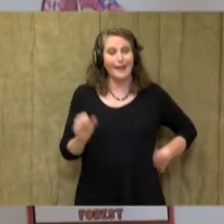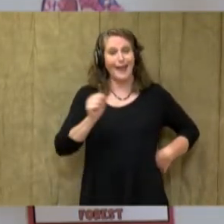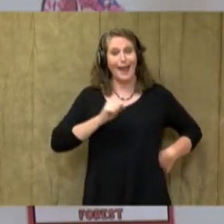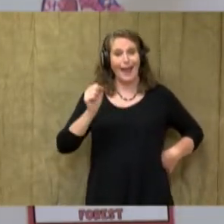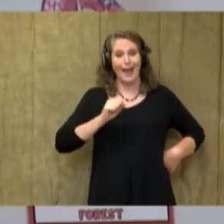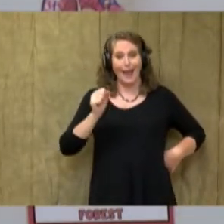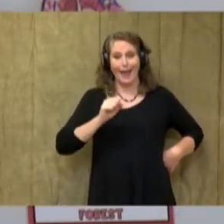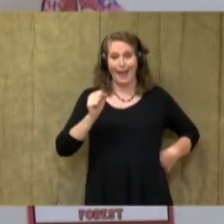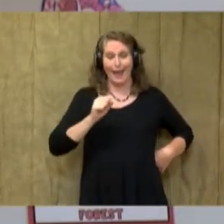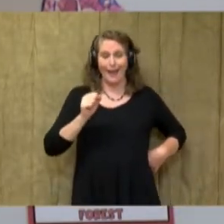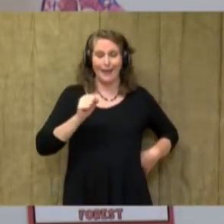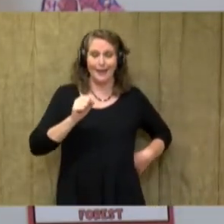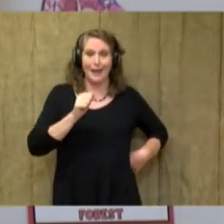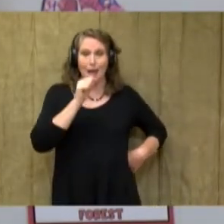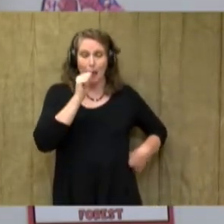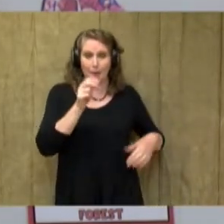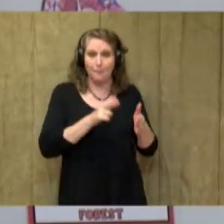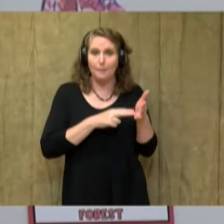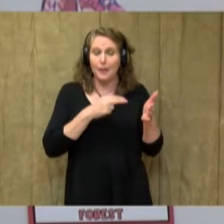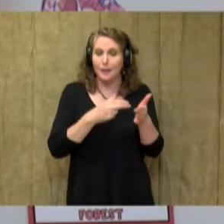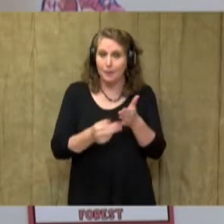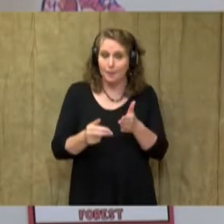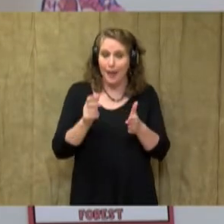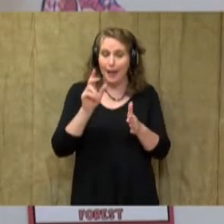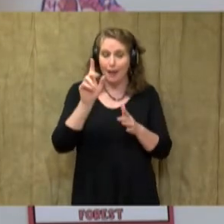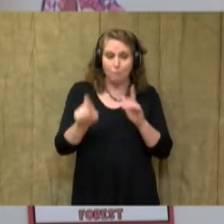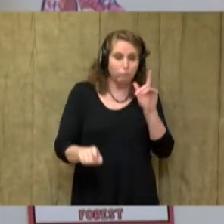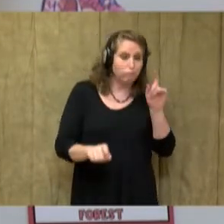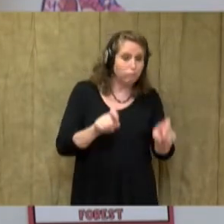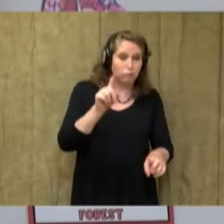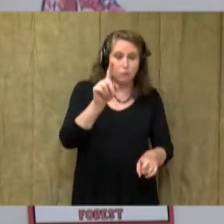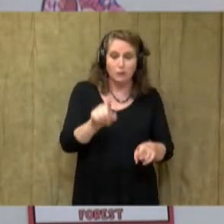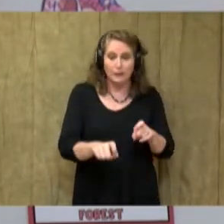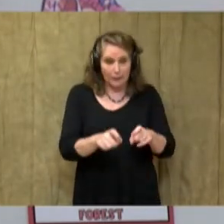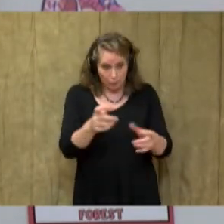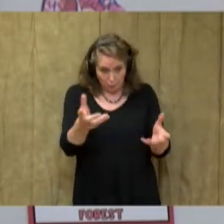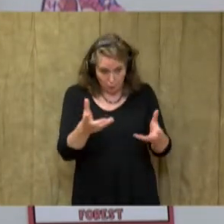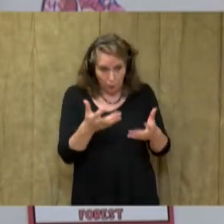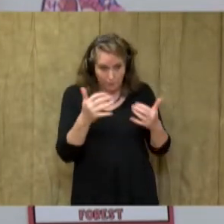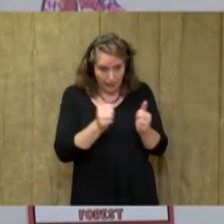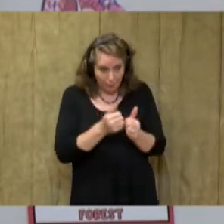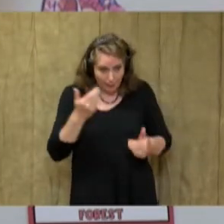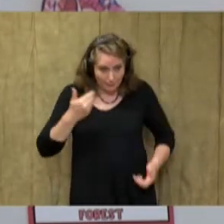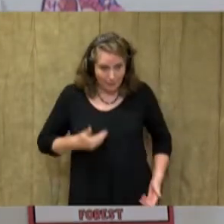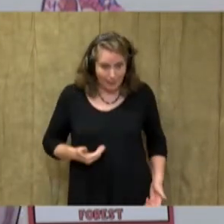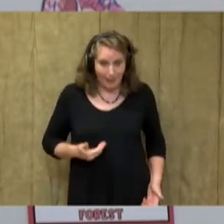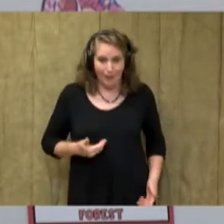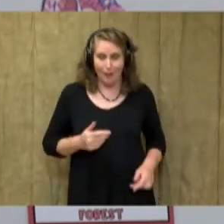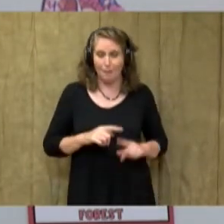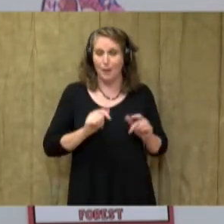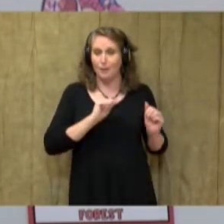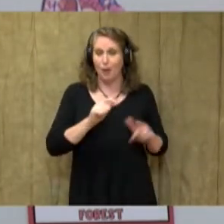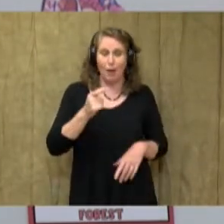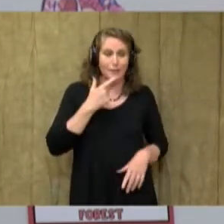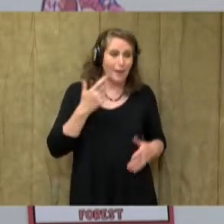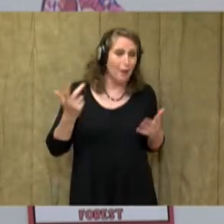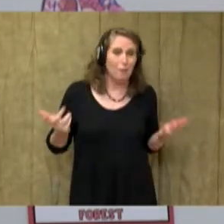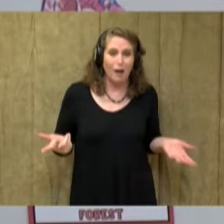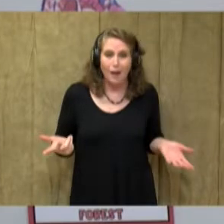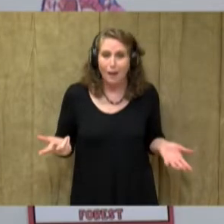Yeah, that's right. Peanut Butter asks the kids in town if they want to play with him, but they all say